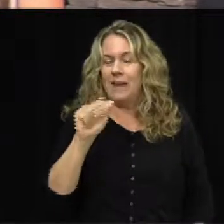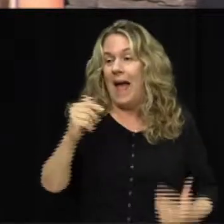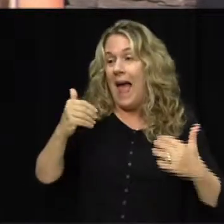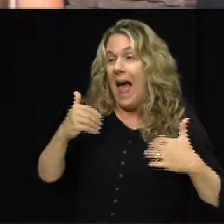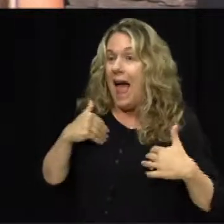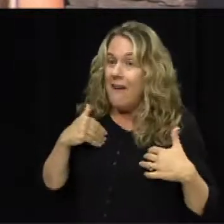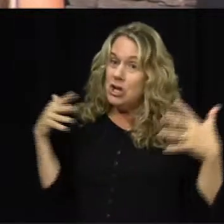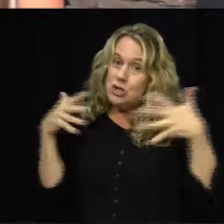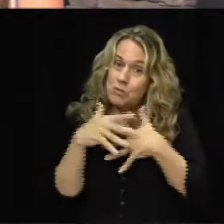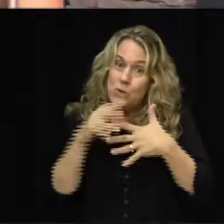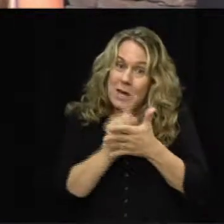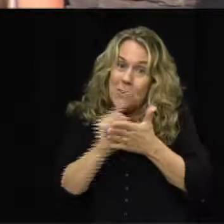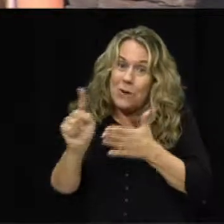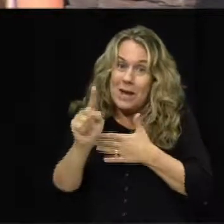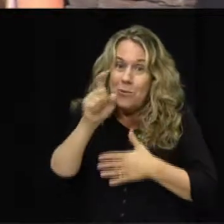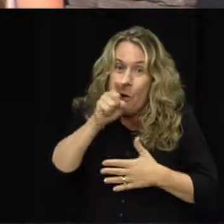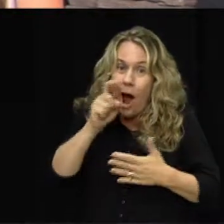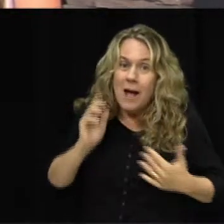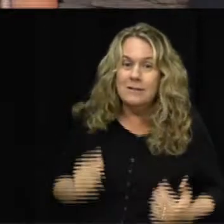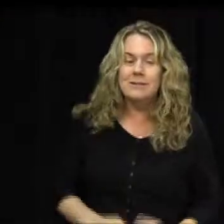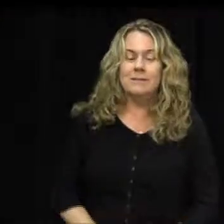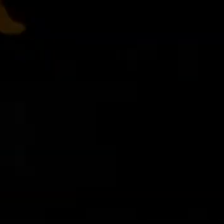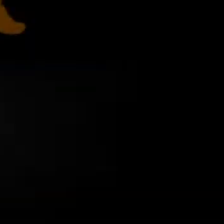have a spooky week, Warhawks.